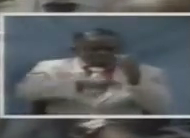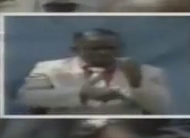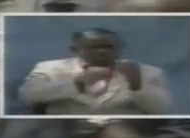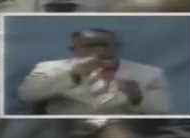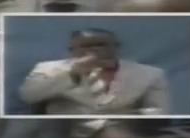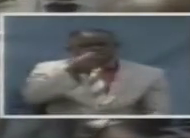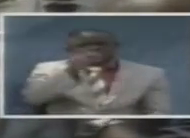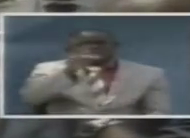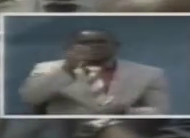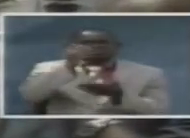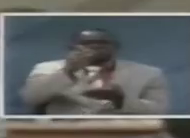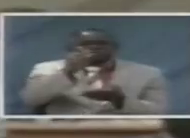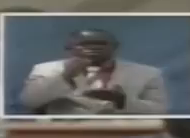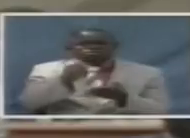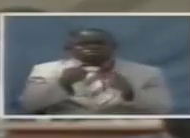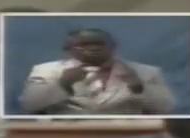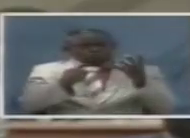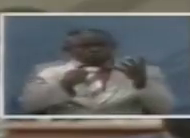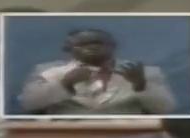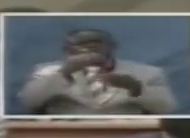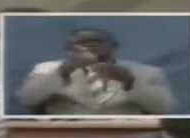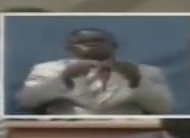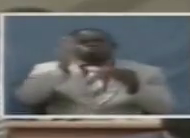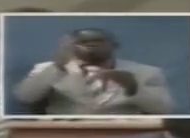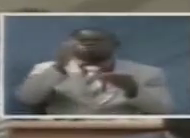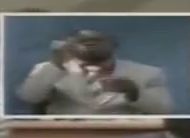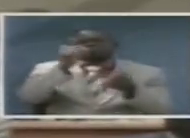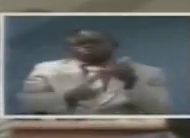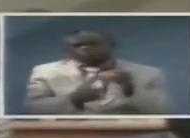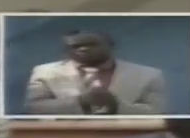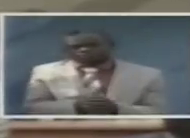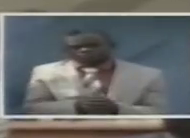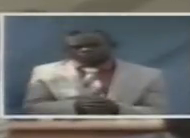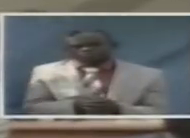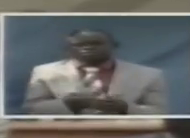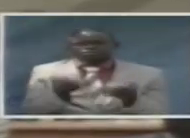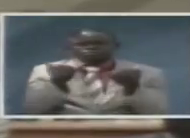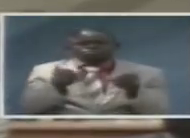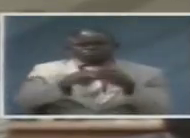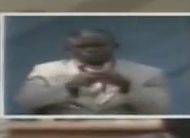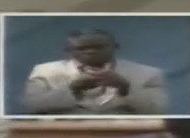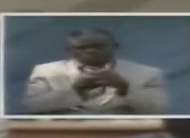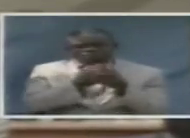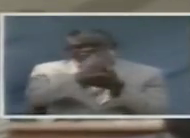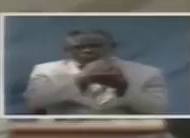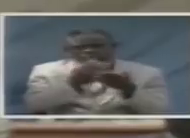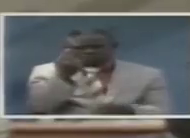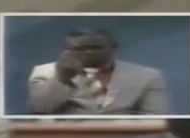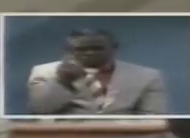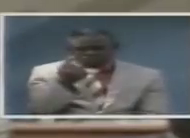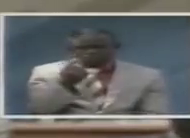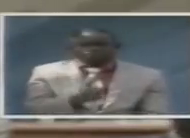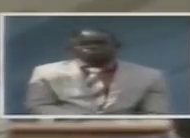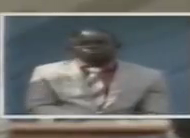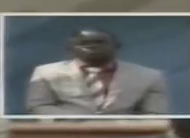4, I conclude. Mr. Speaker, part 1, global and domestic